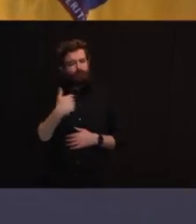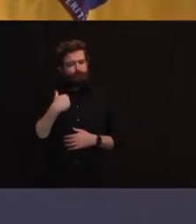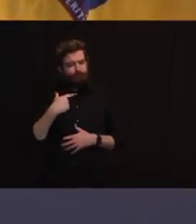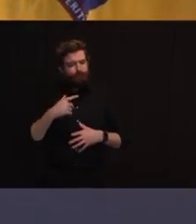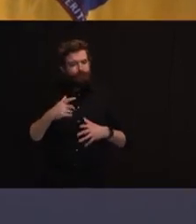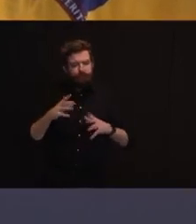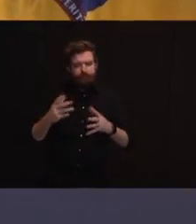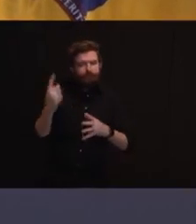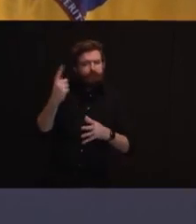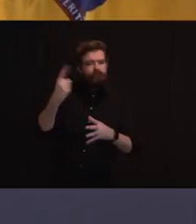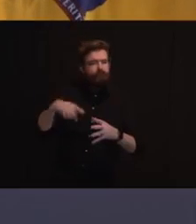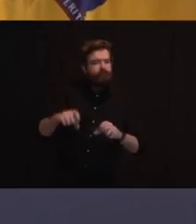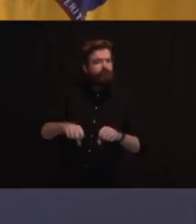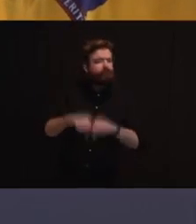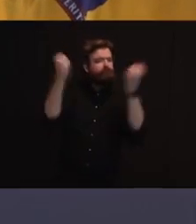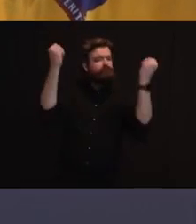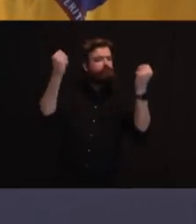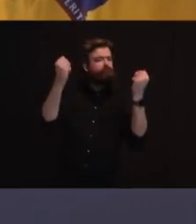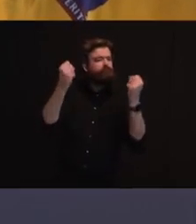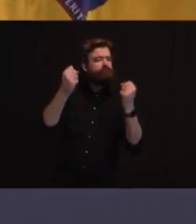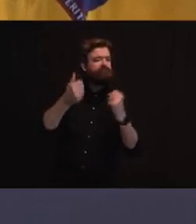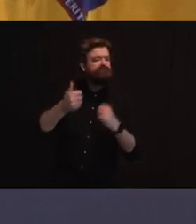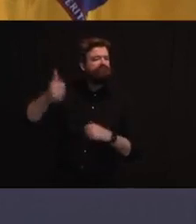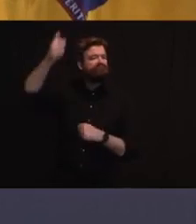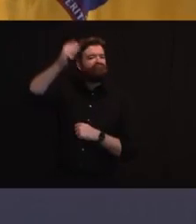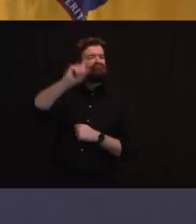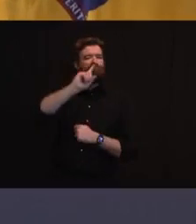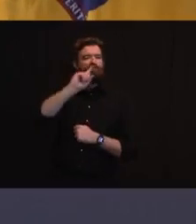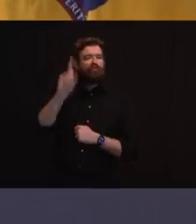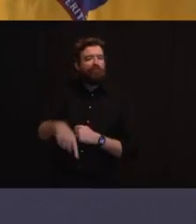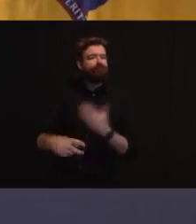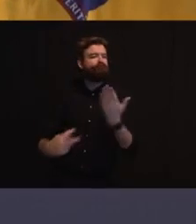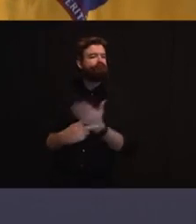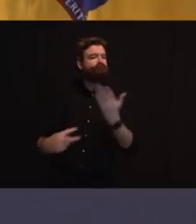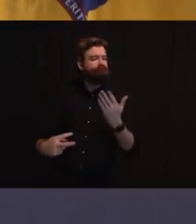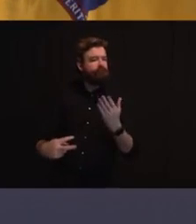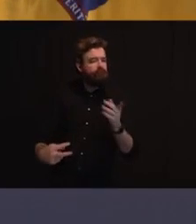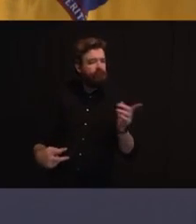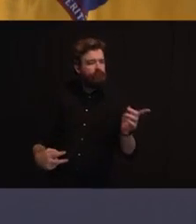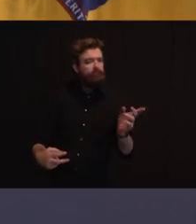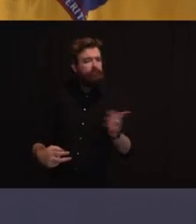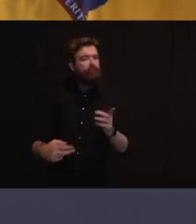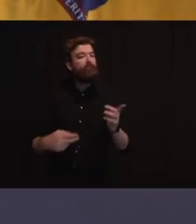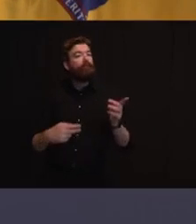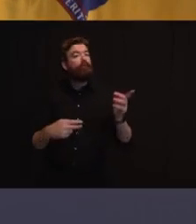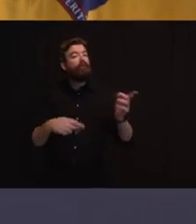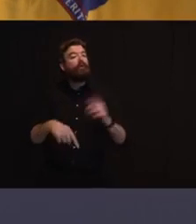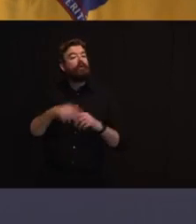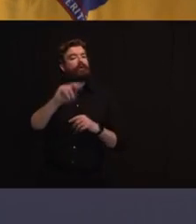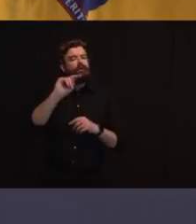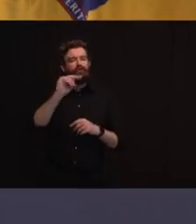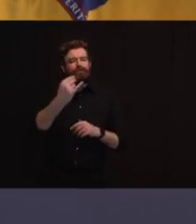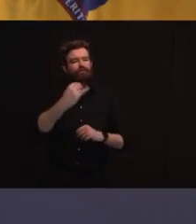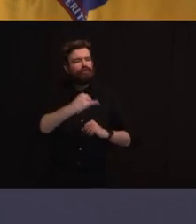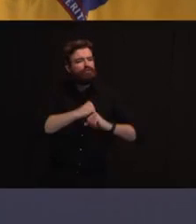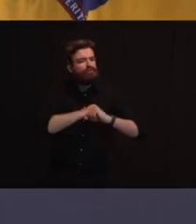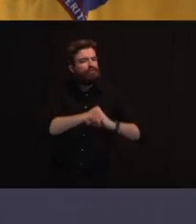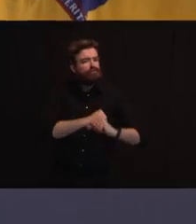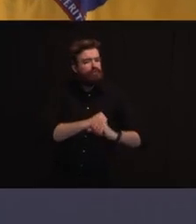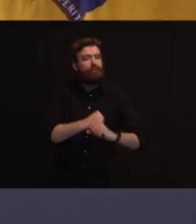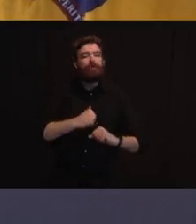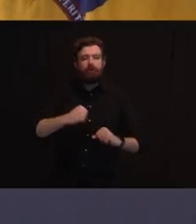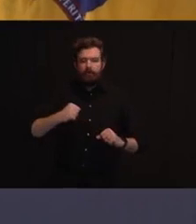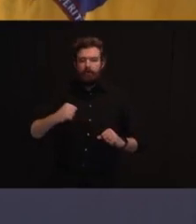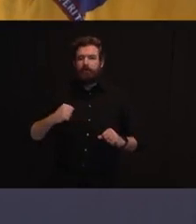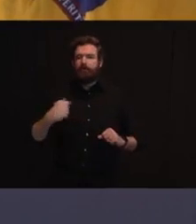readout. As a security matter, I think and Jared, I think would agree with this, we continue to be on high alert,